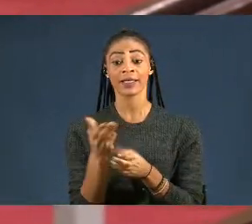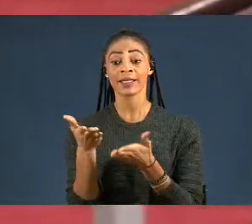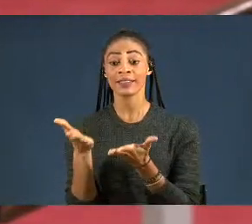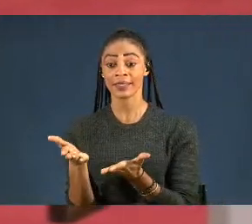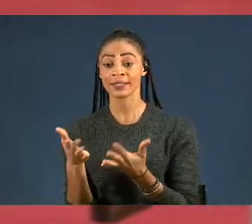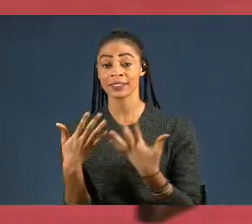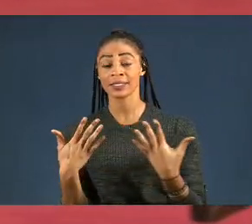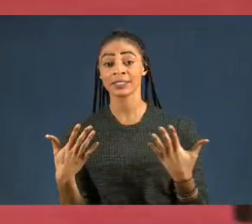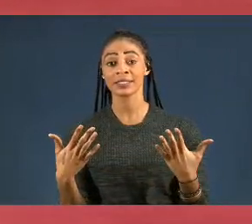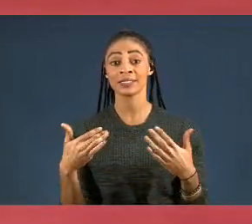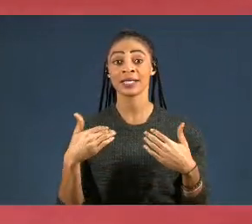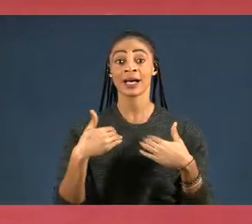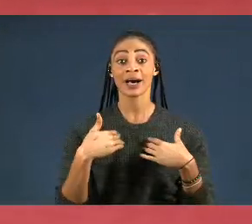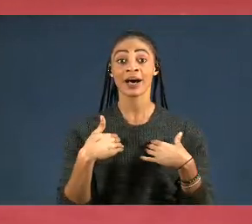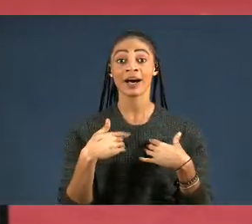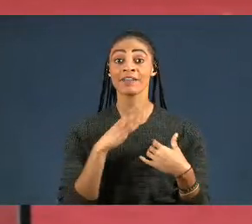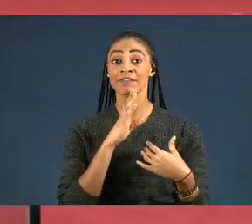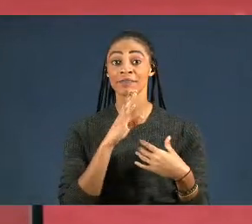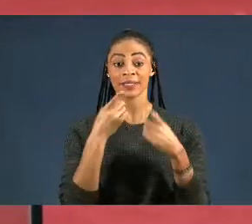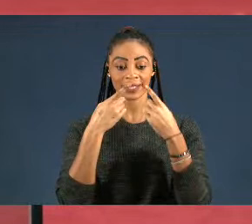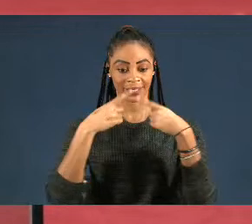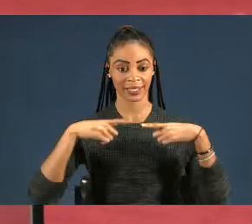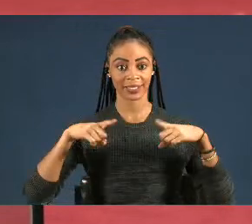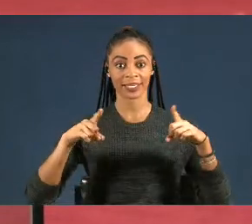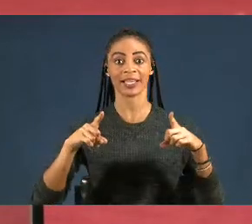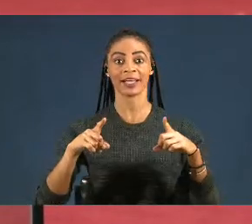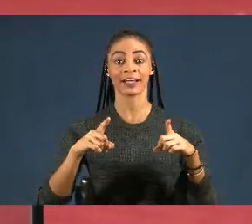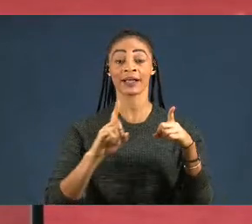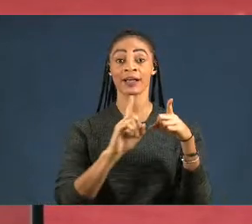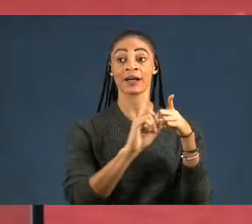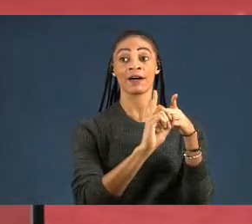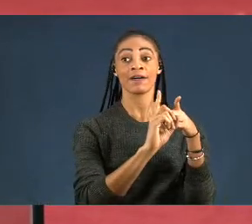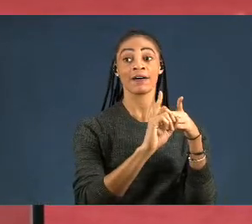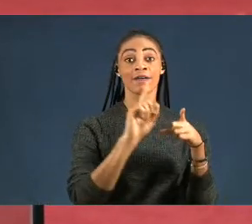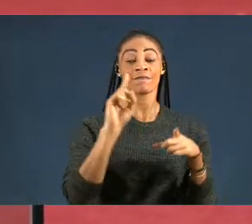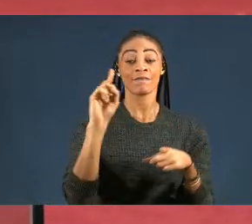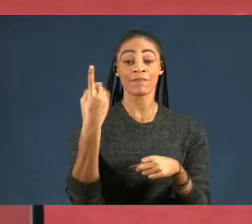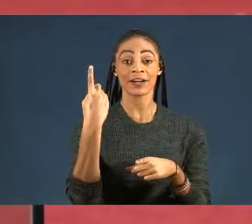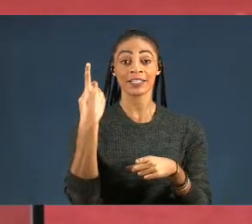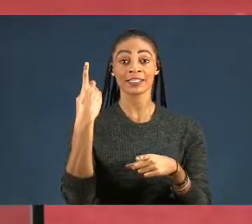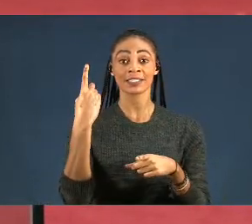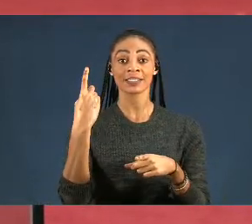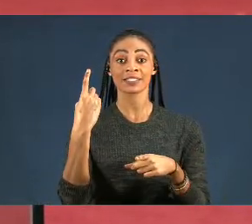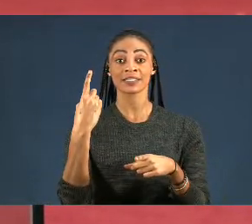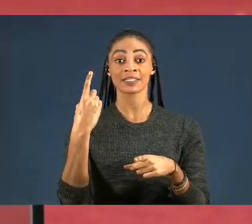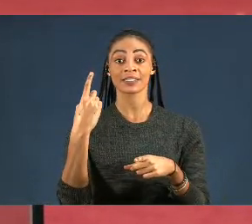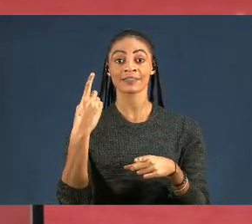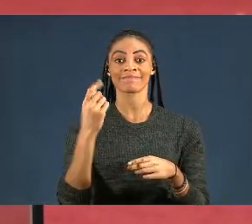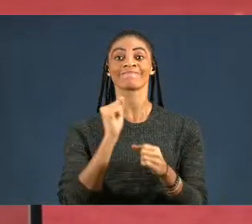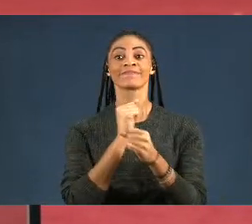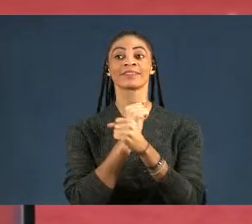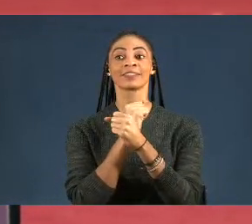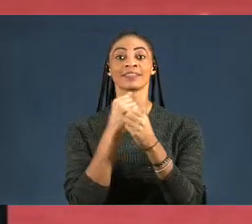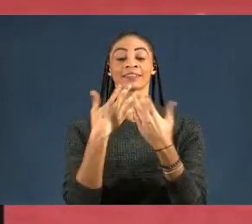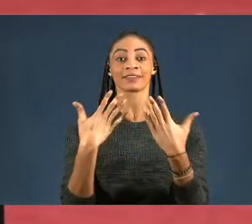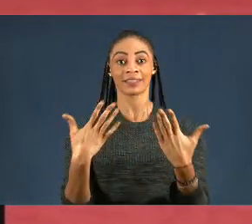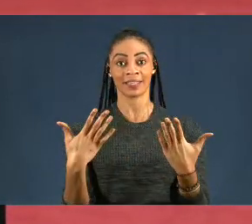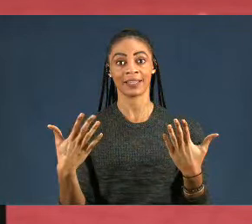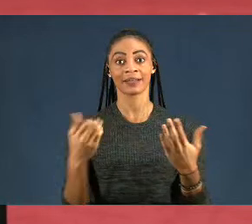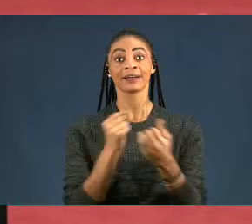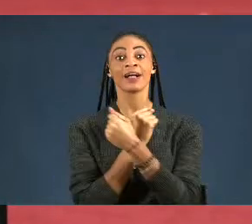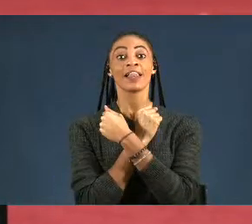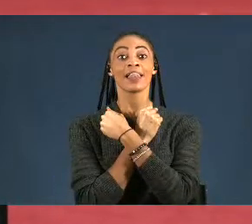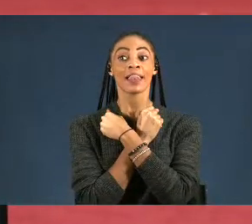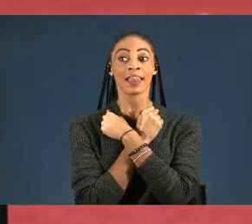here. The first key, which has been repeated here this month, is the key of love. The key of love. The key